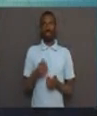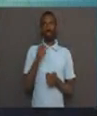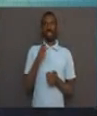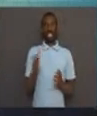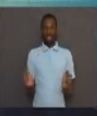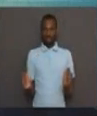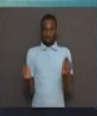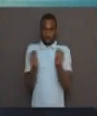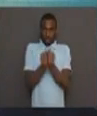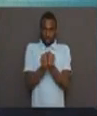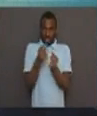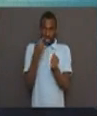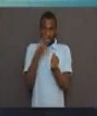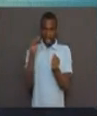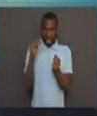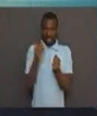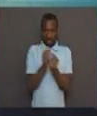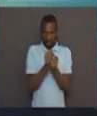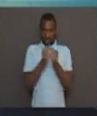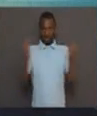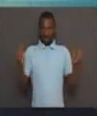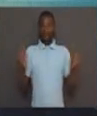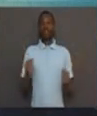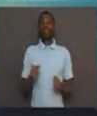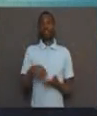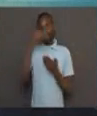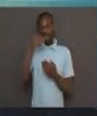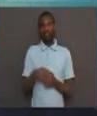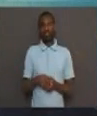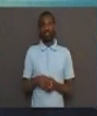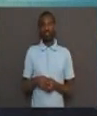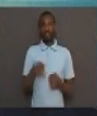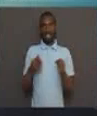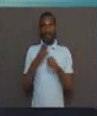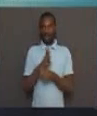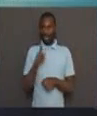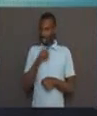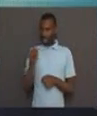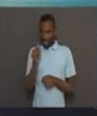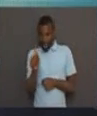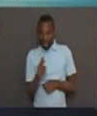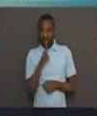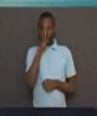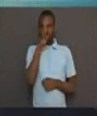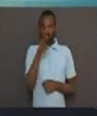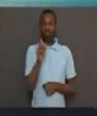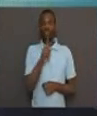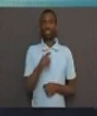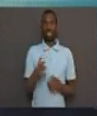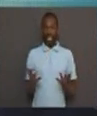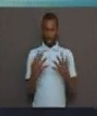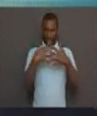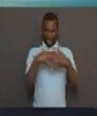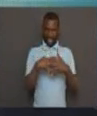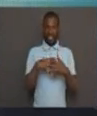such as fission and fusion. You will discover exactly what happens to